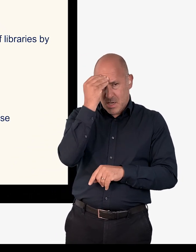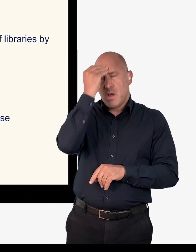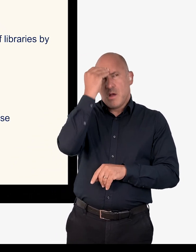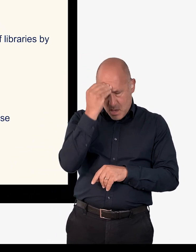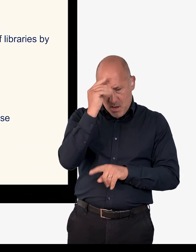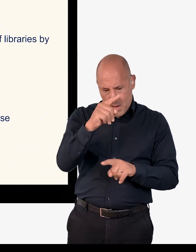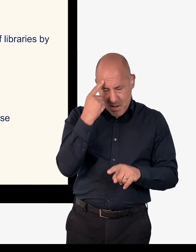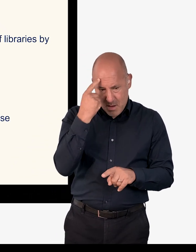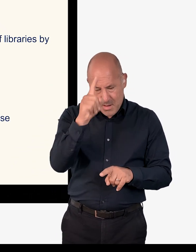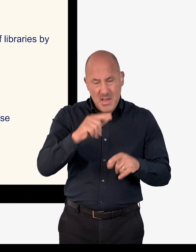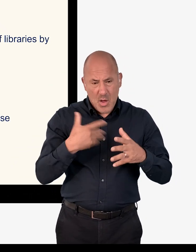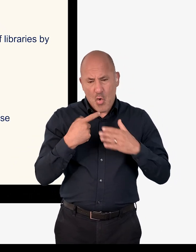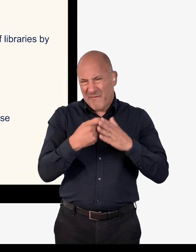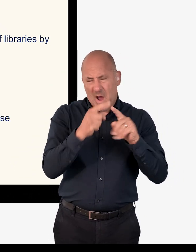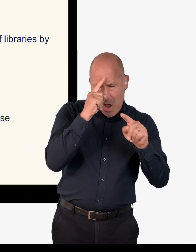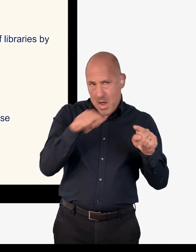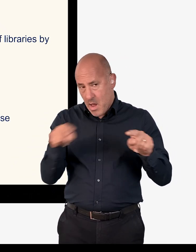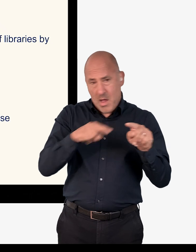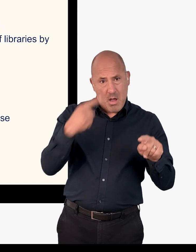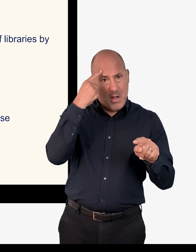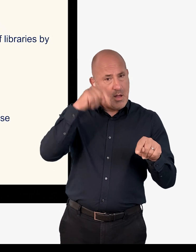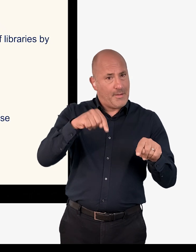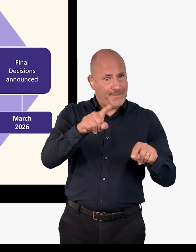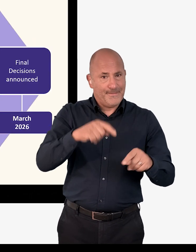and referring to them where relevant.